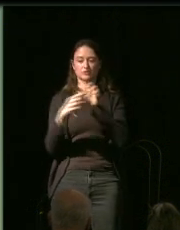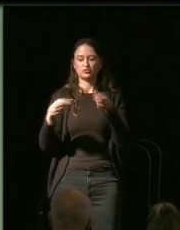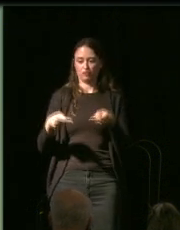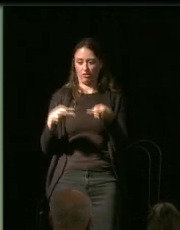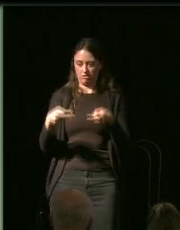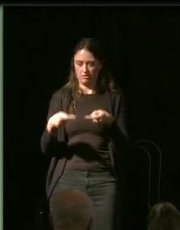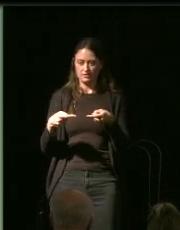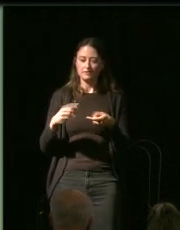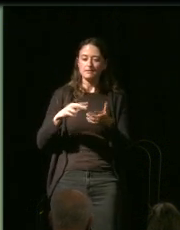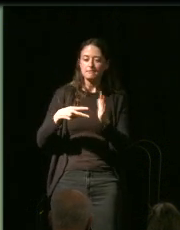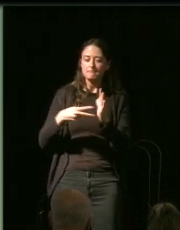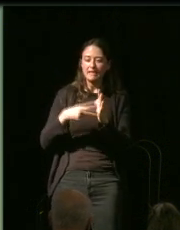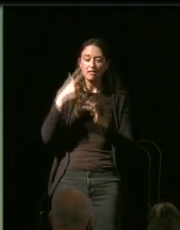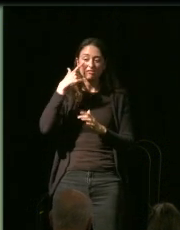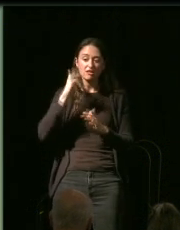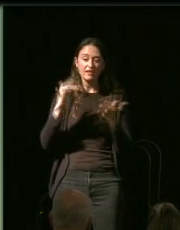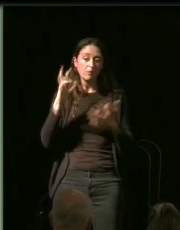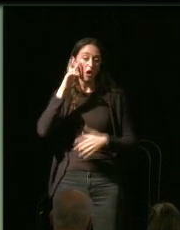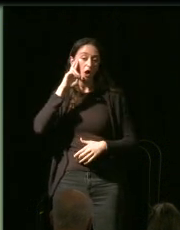vision problems,